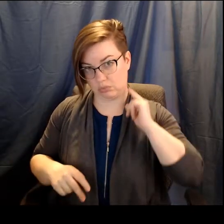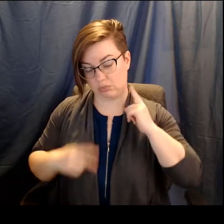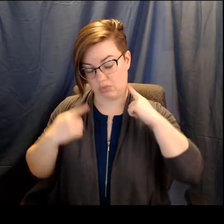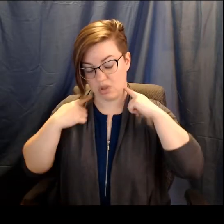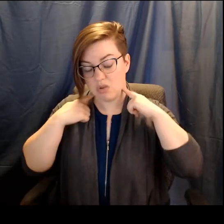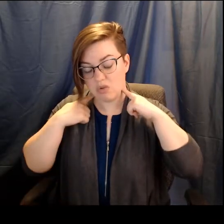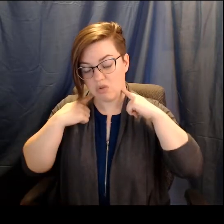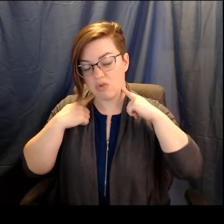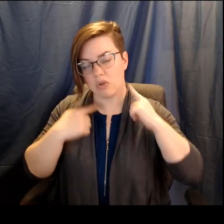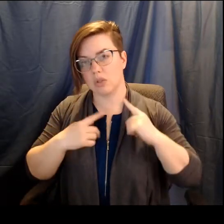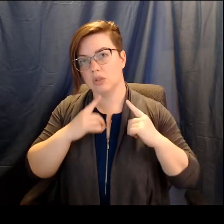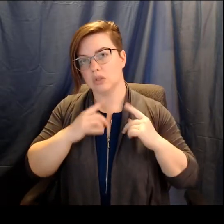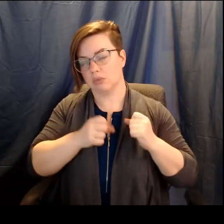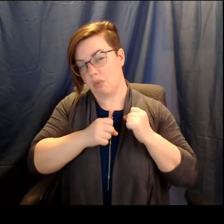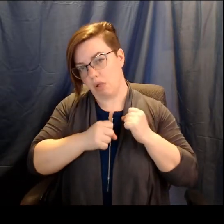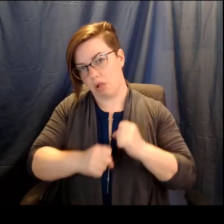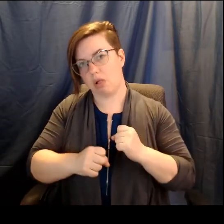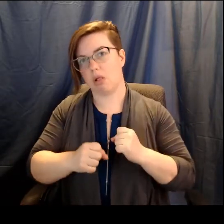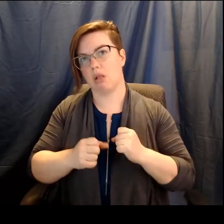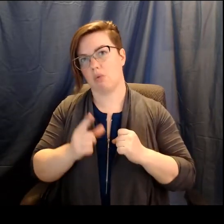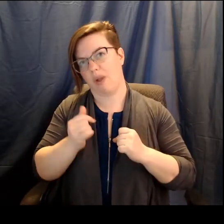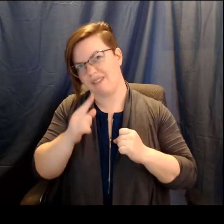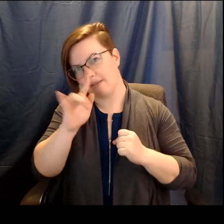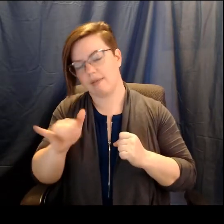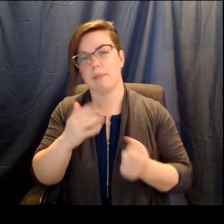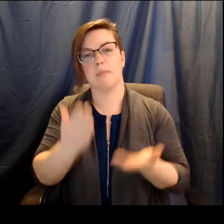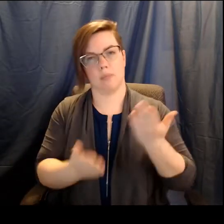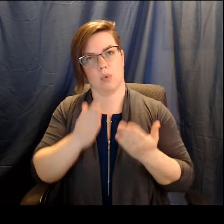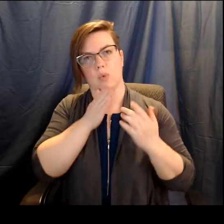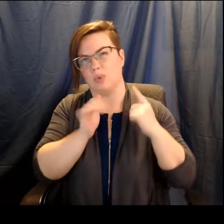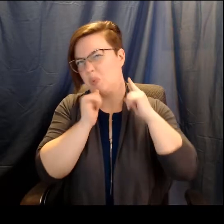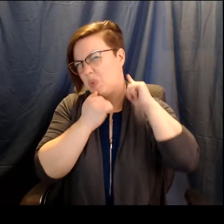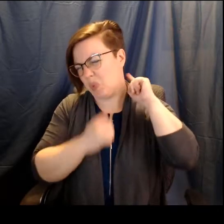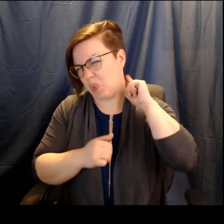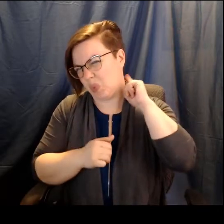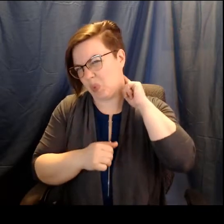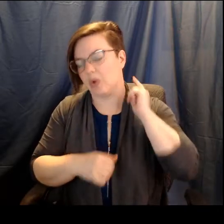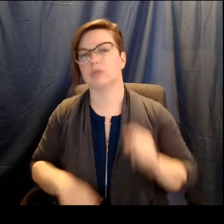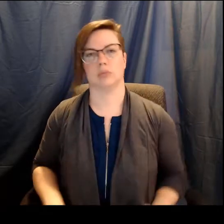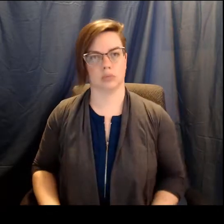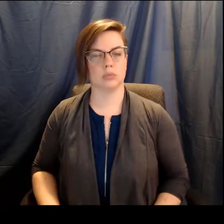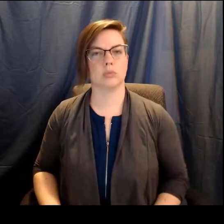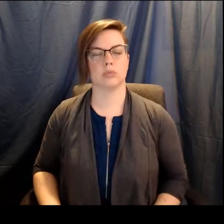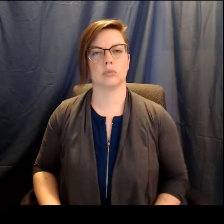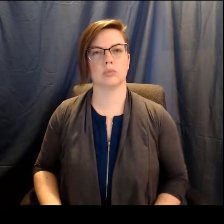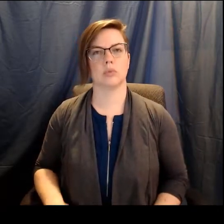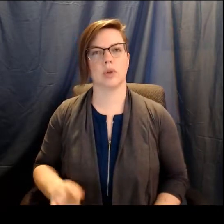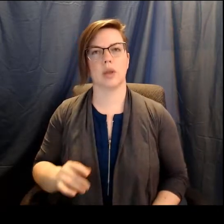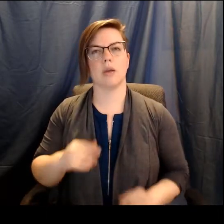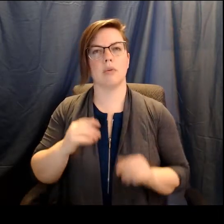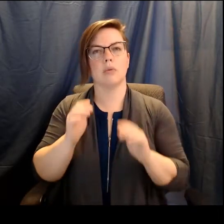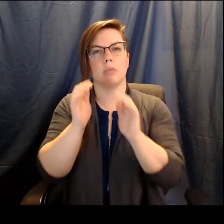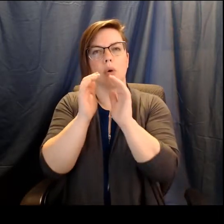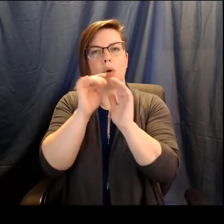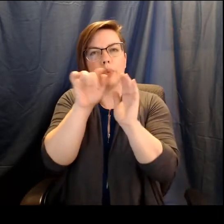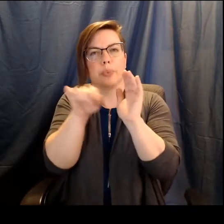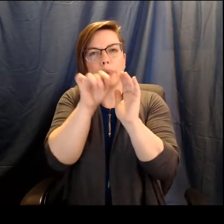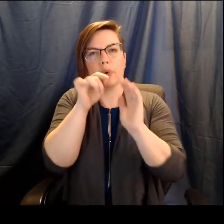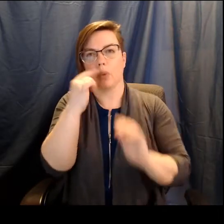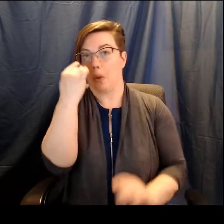sore neck while she works at that laptop. There's a smaller circle there, that's the next one at the front of that circle for her